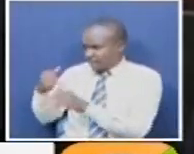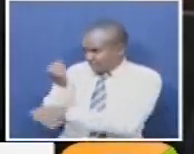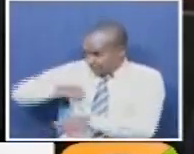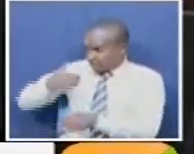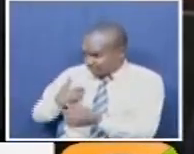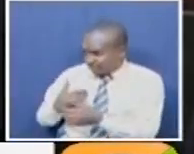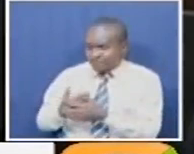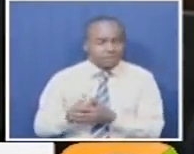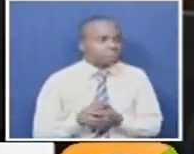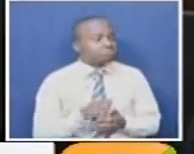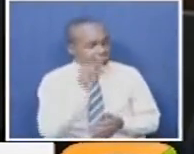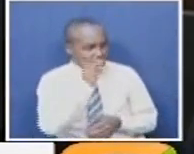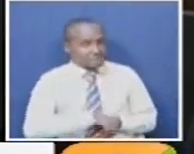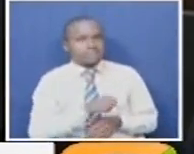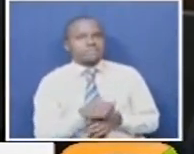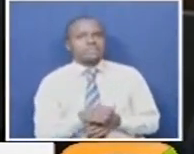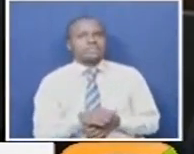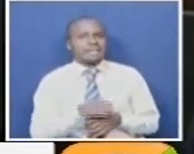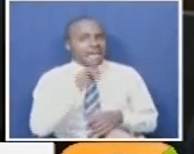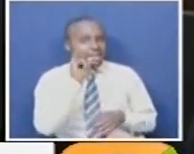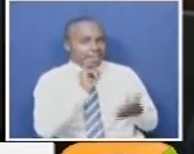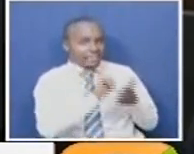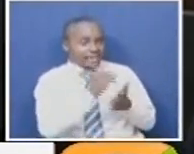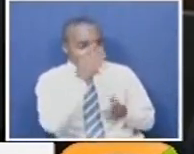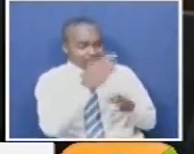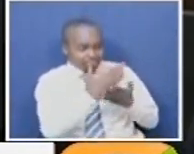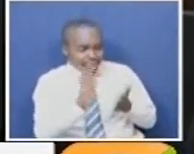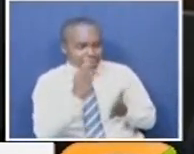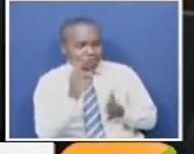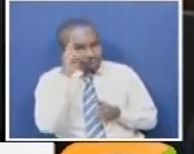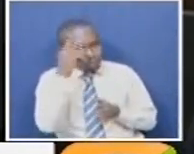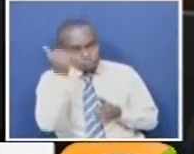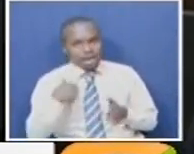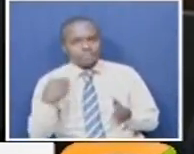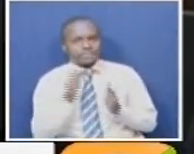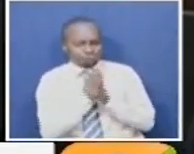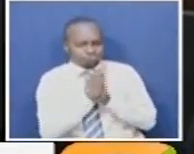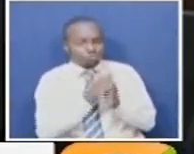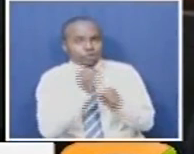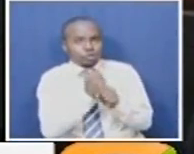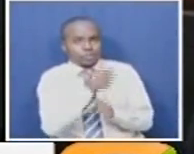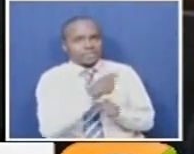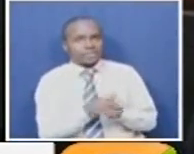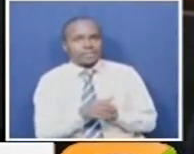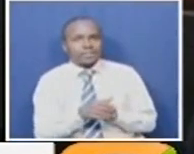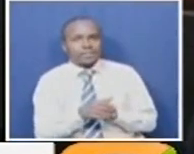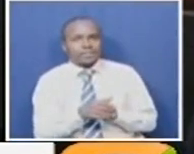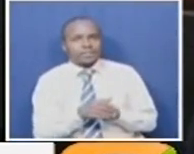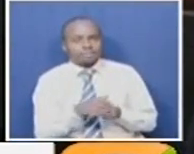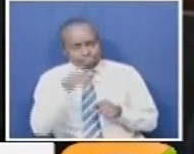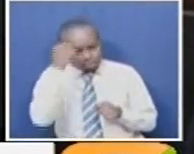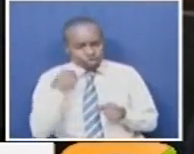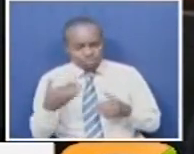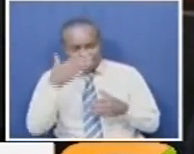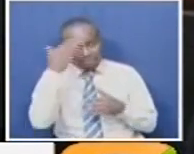Yes. You have. I have, and that's part of the reason I'm so passionate about it, because I got over it and